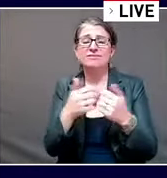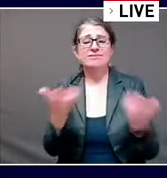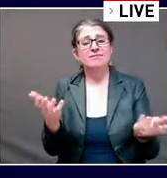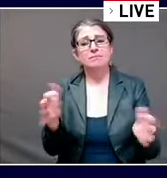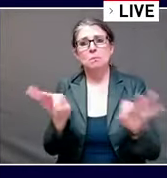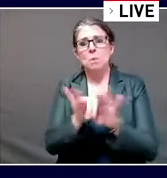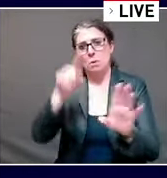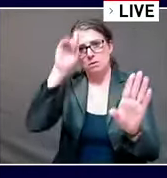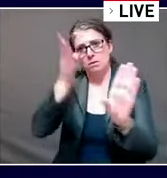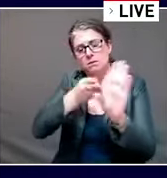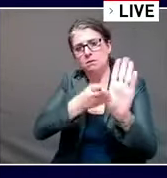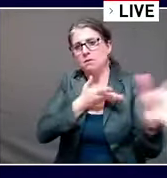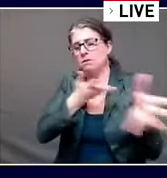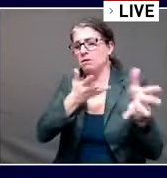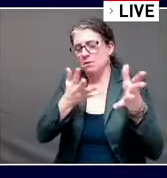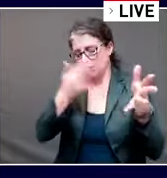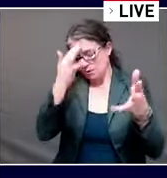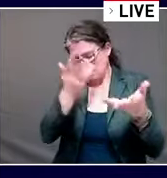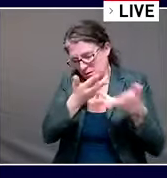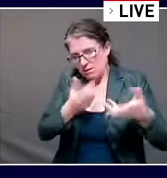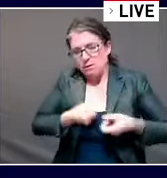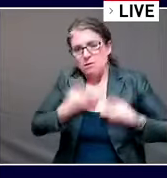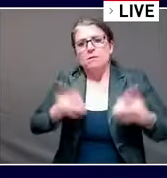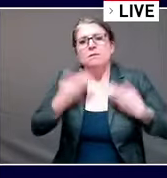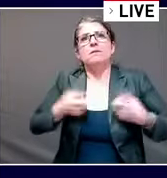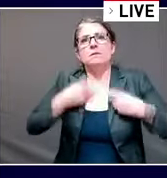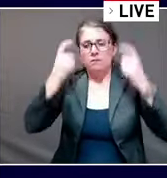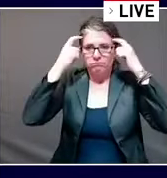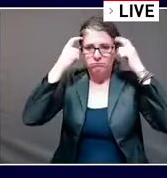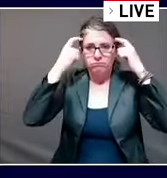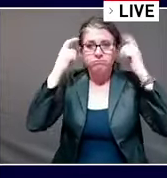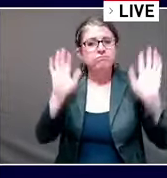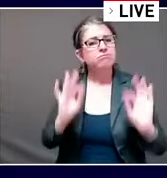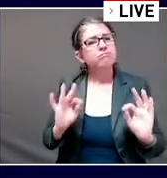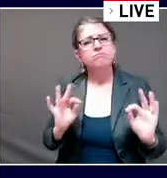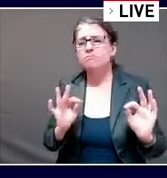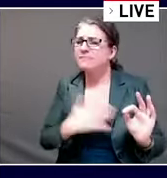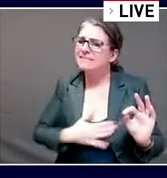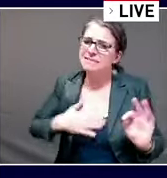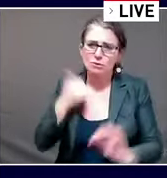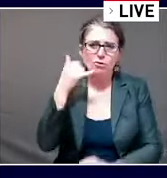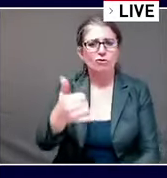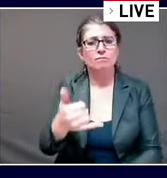important. So with that, thank you all for your time this afternoon. I look forward to chatting with everyone